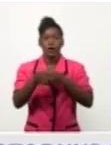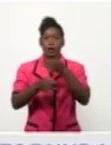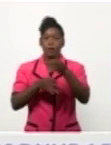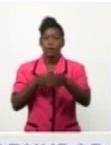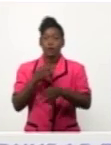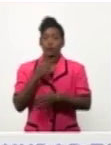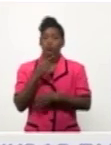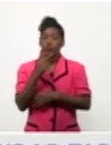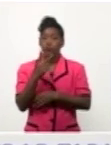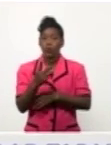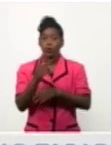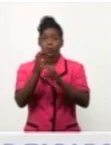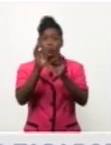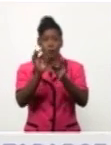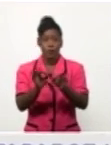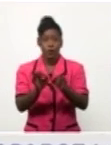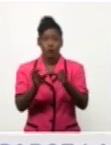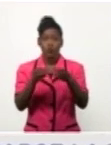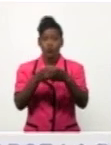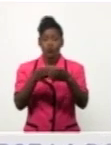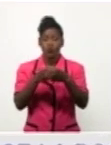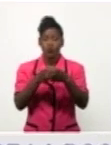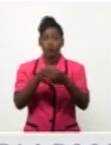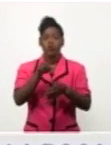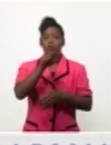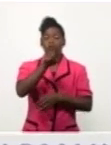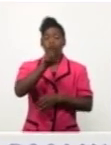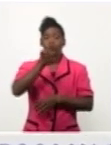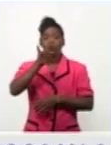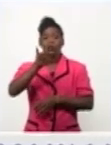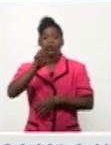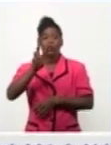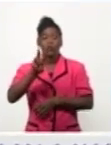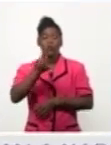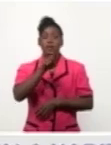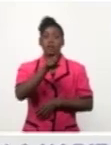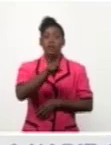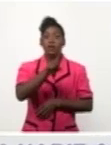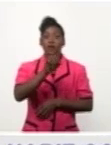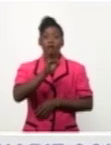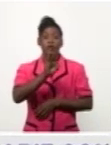the active cases. And we always enjoy the good news that